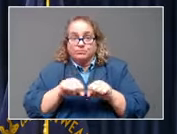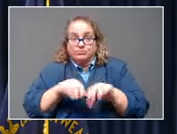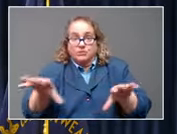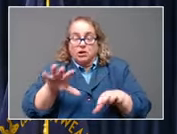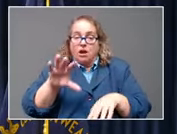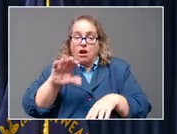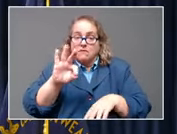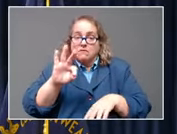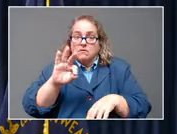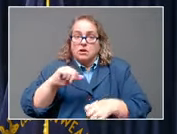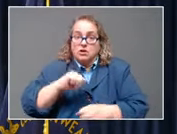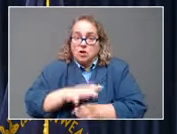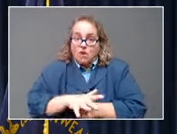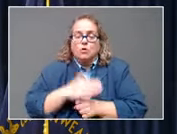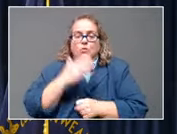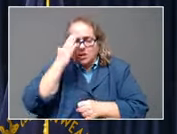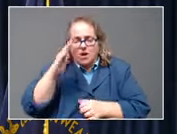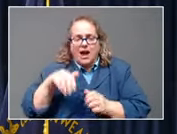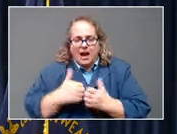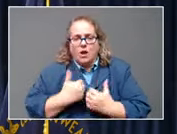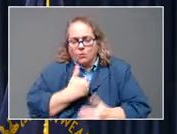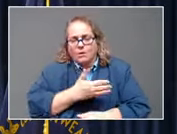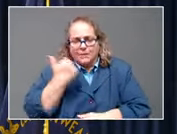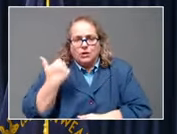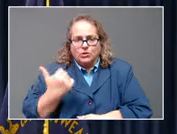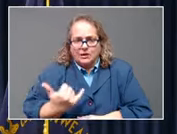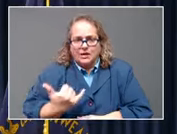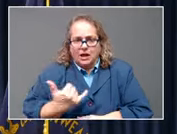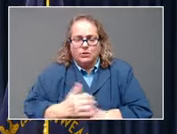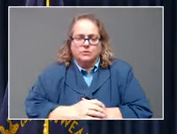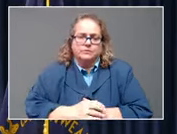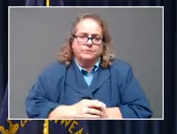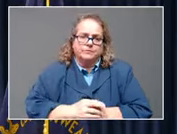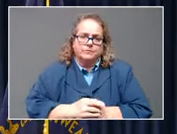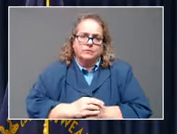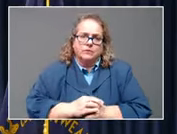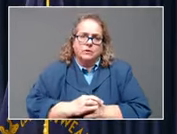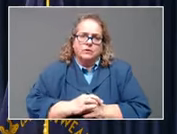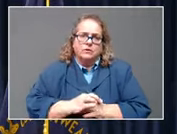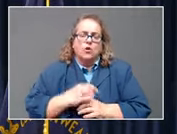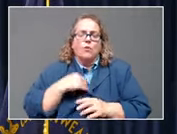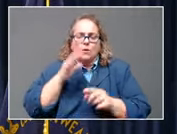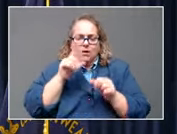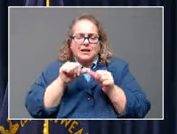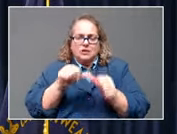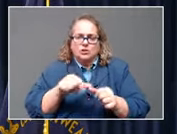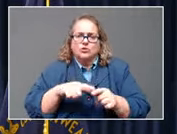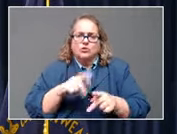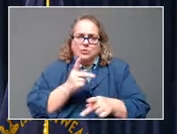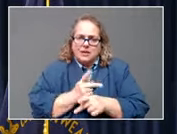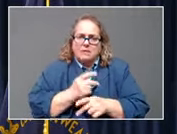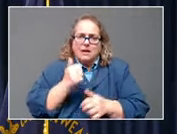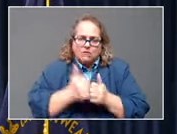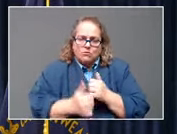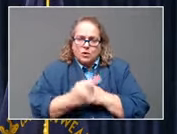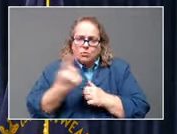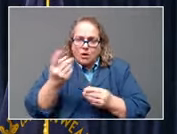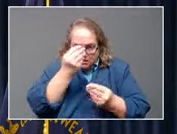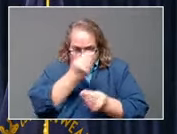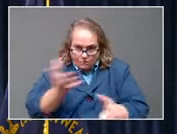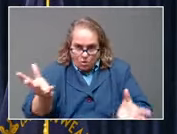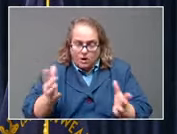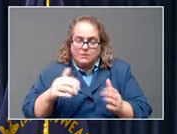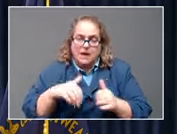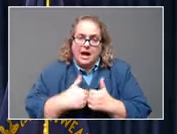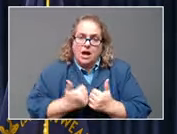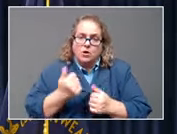has gotten a lot better. So we will continue to keep everyone informed.